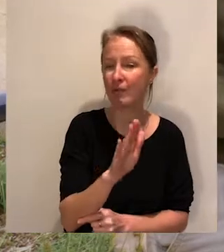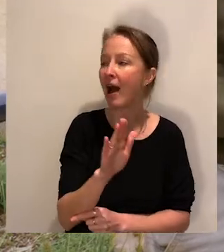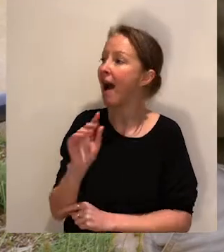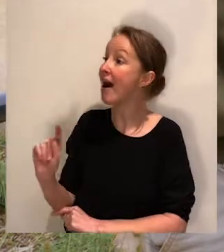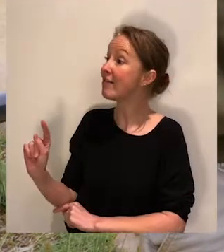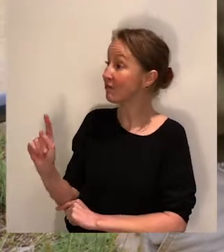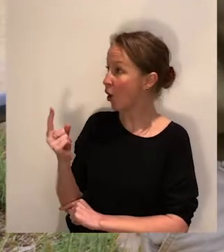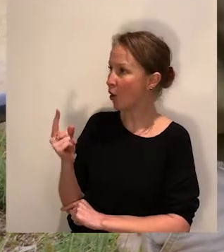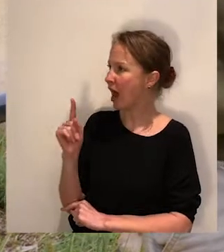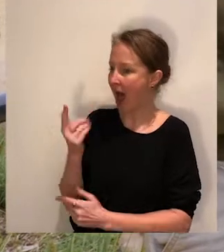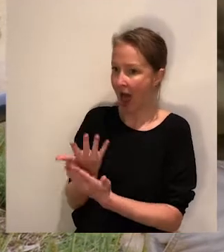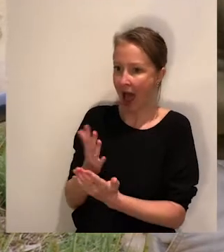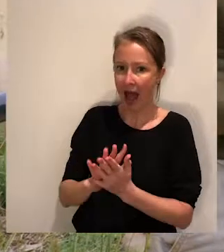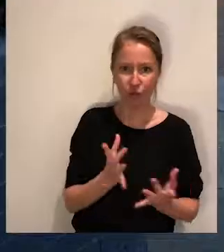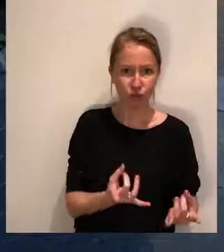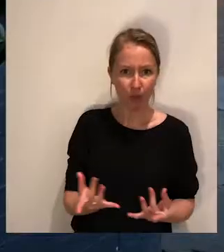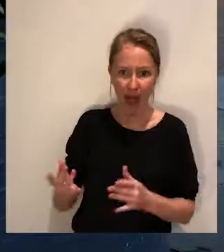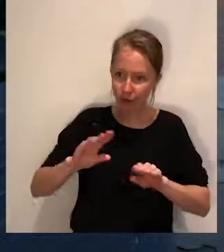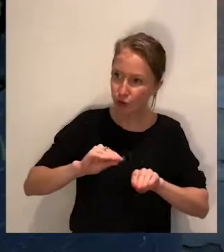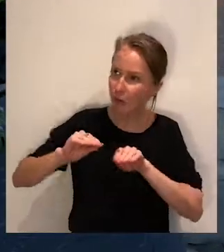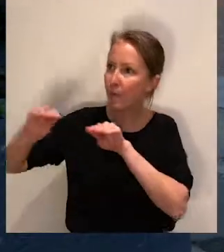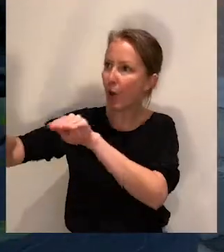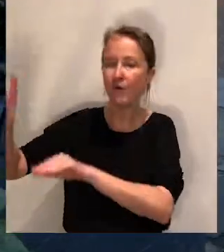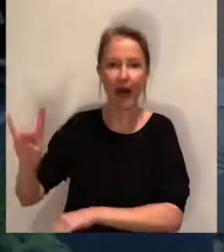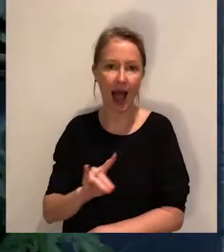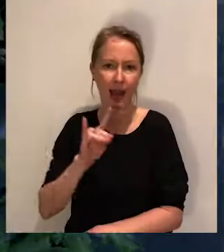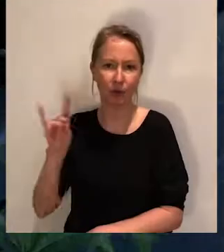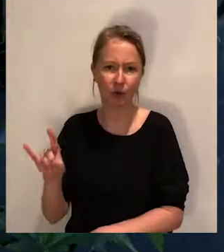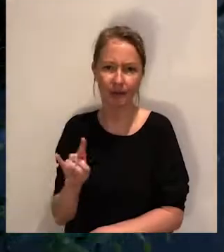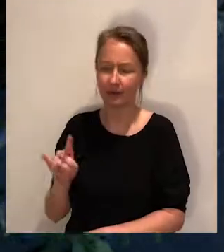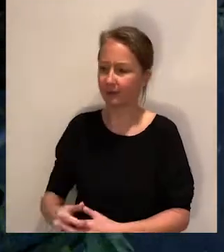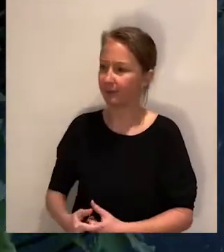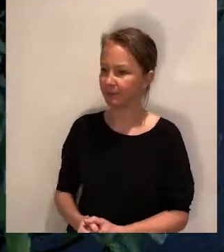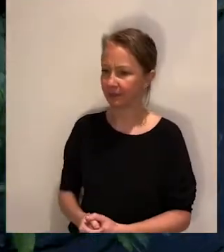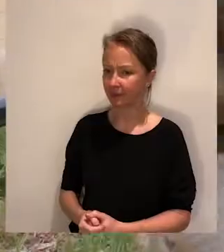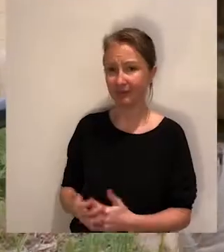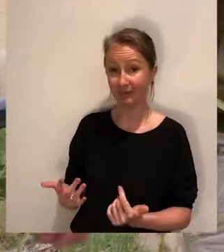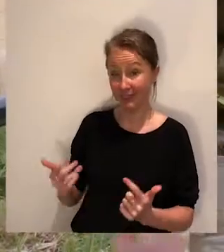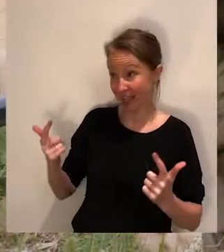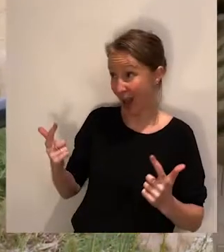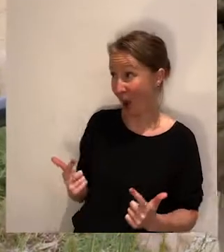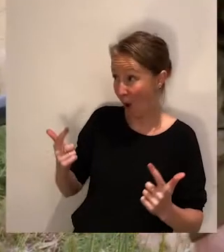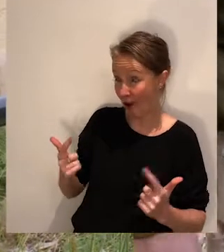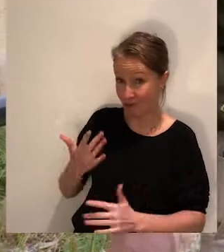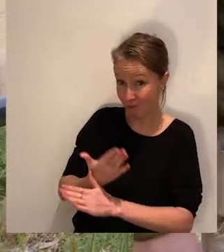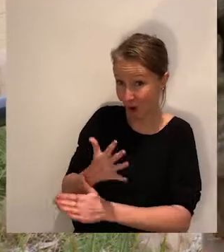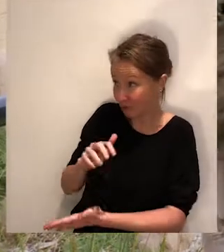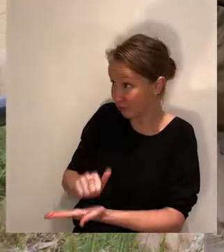what preparations go into moving giraffes for people to know? Because that's a tall order.